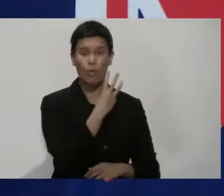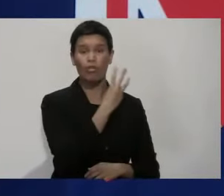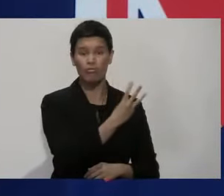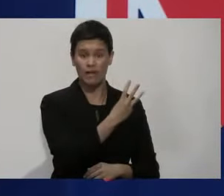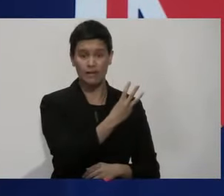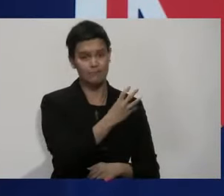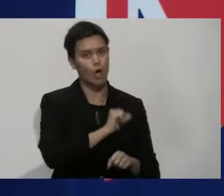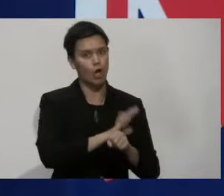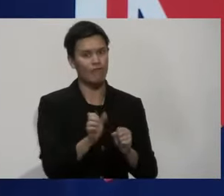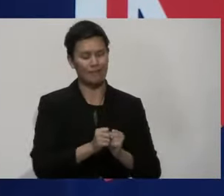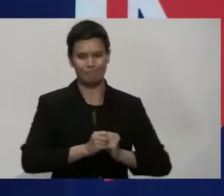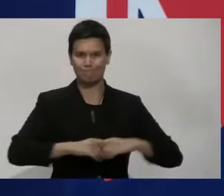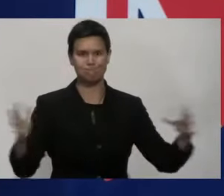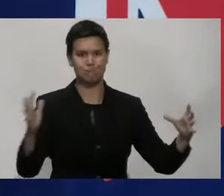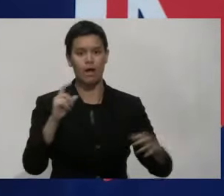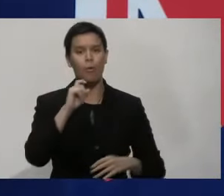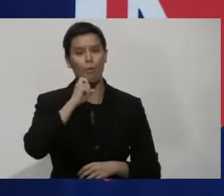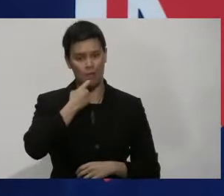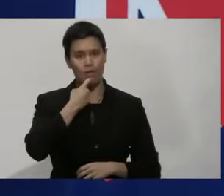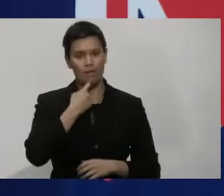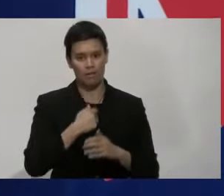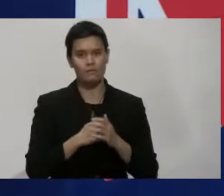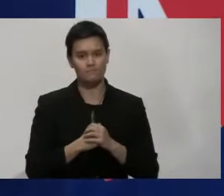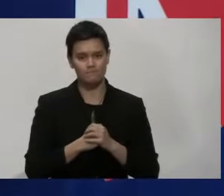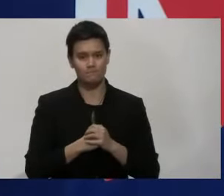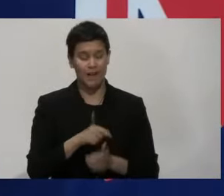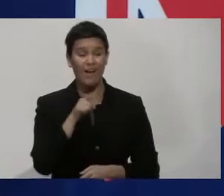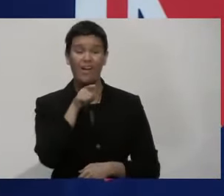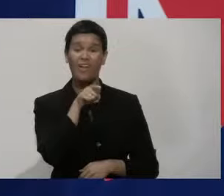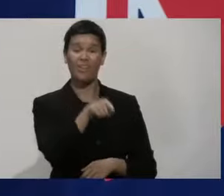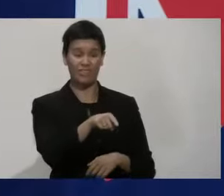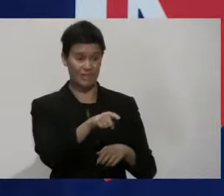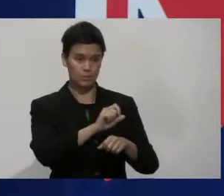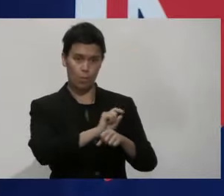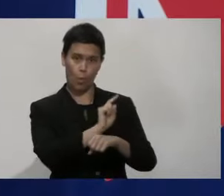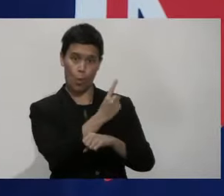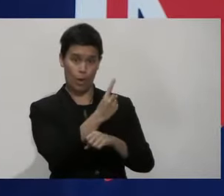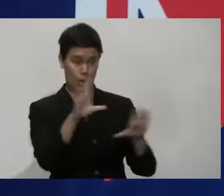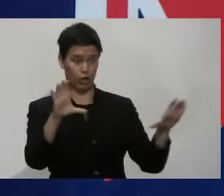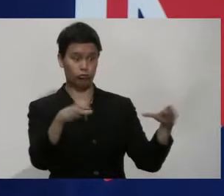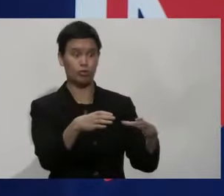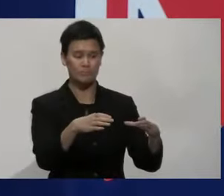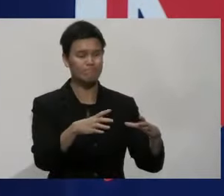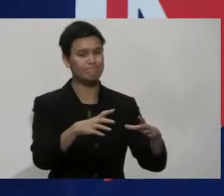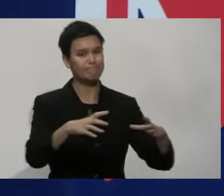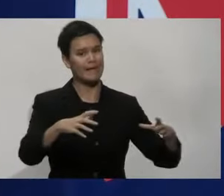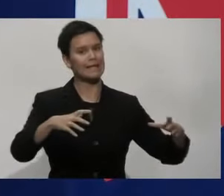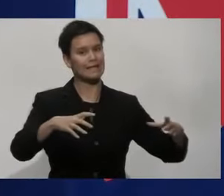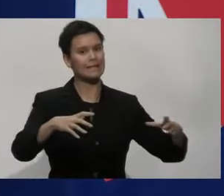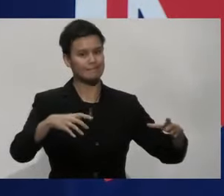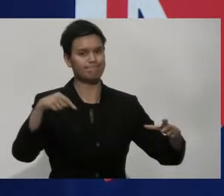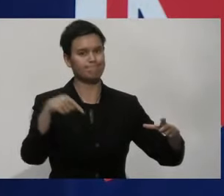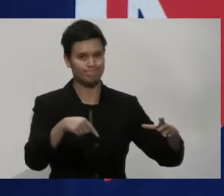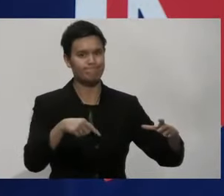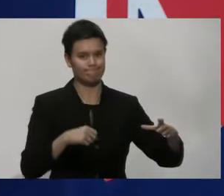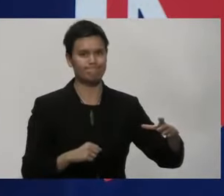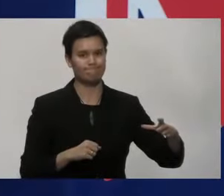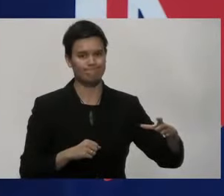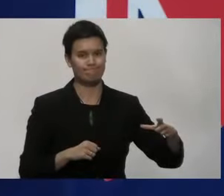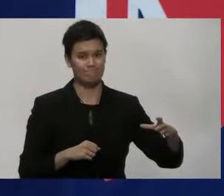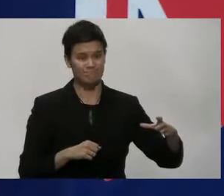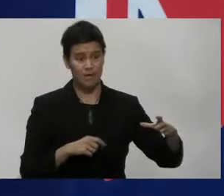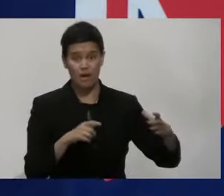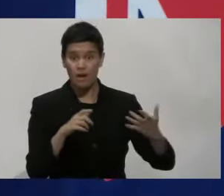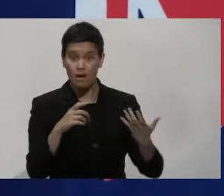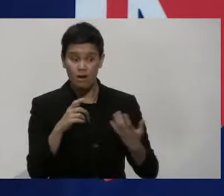biggest one. And that means the tail will be long, and the cases will keep coming for a while